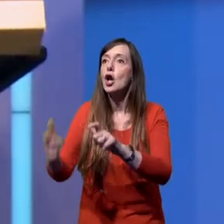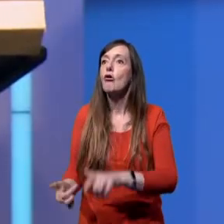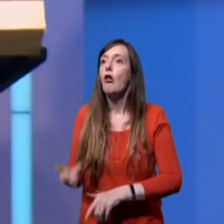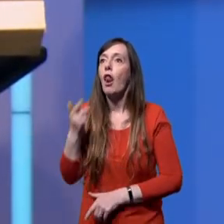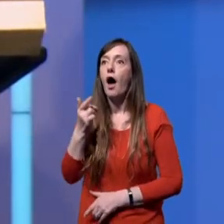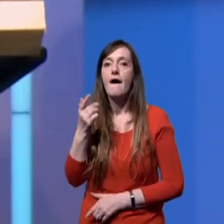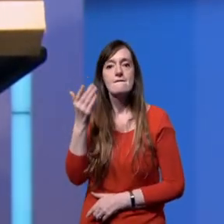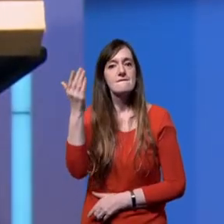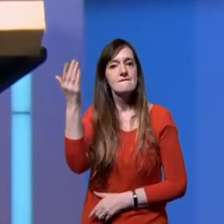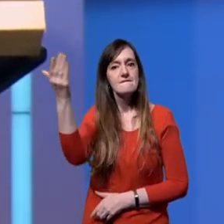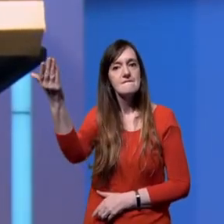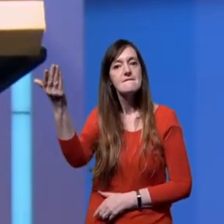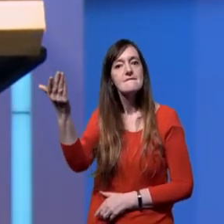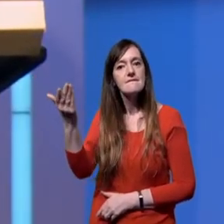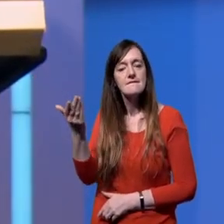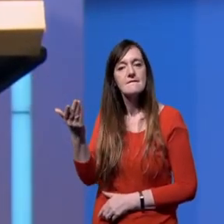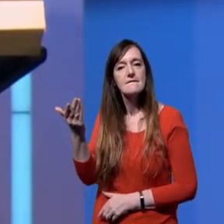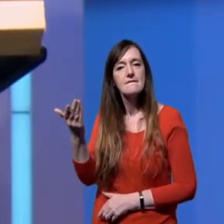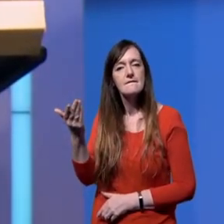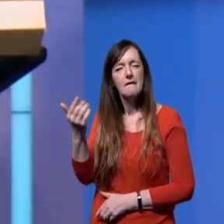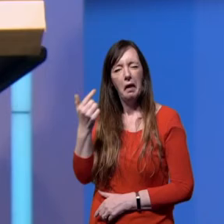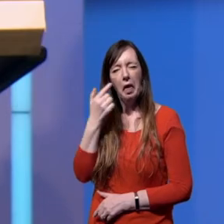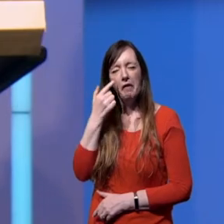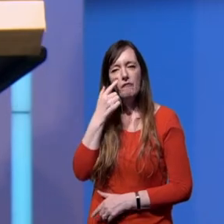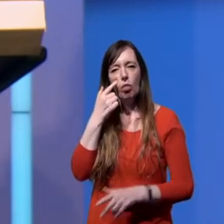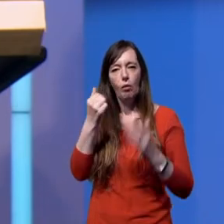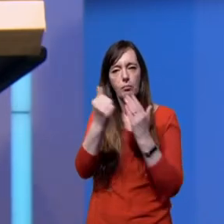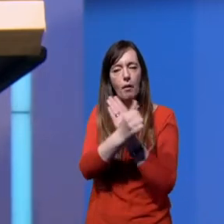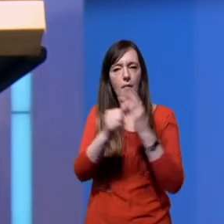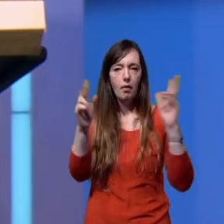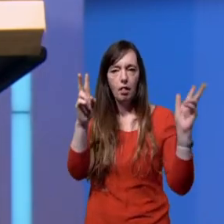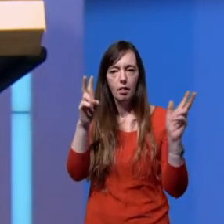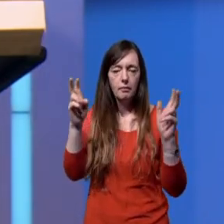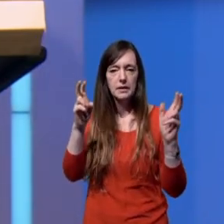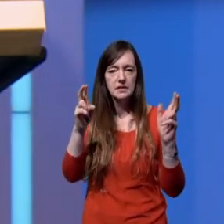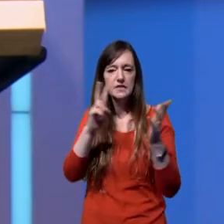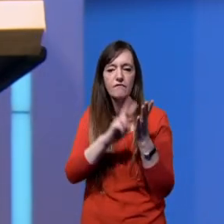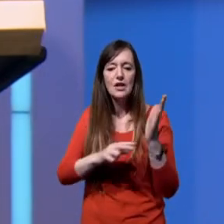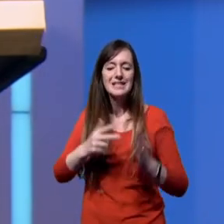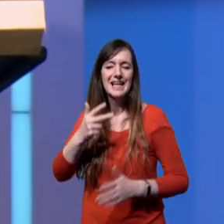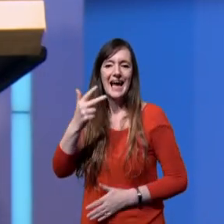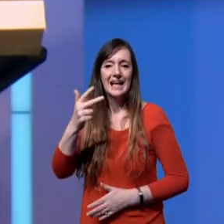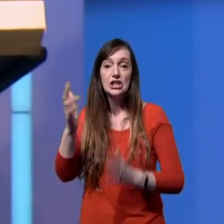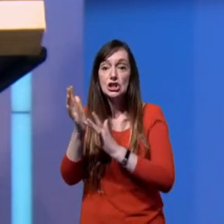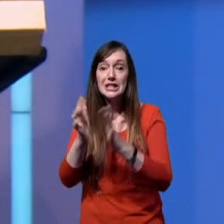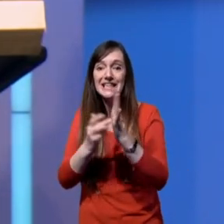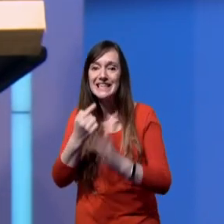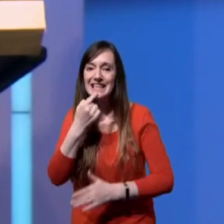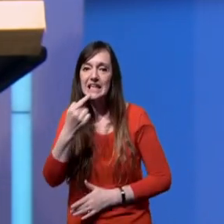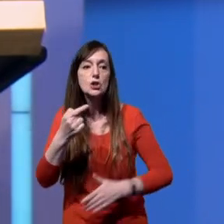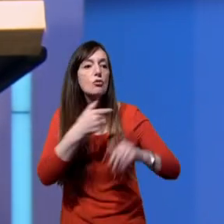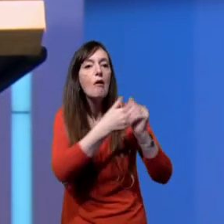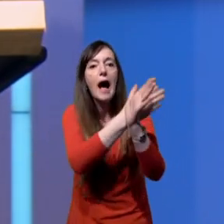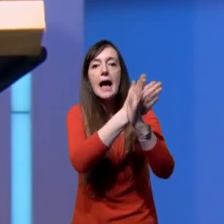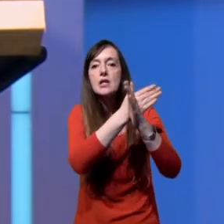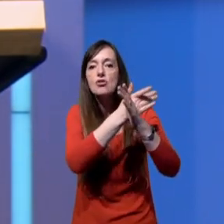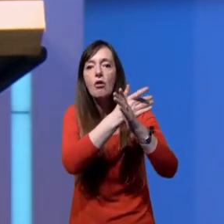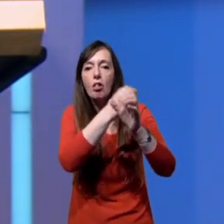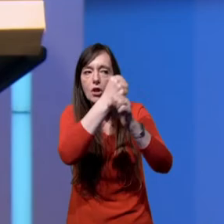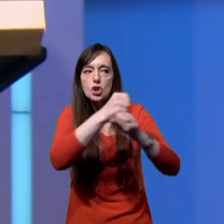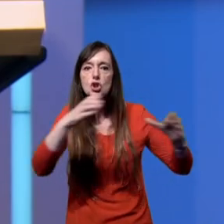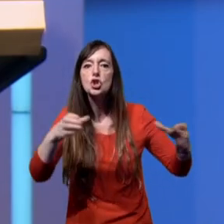Have a look down with me at this passage. We start in verse 8. Jesus says, "To the angel of the church